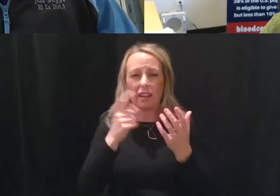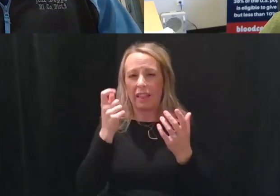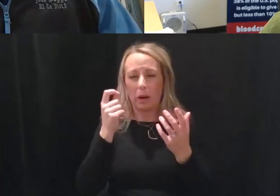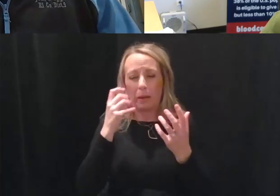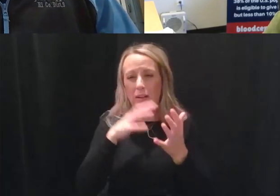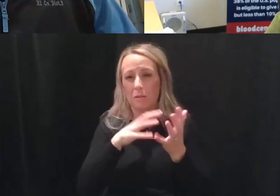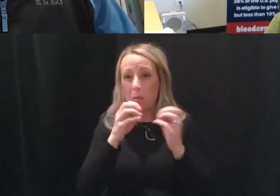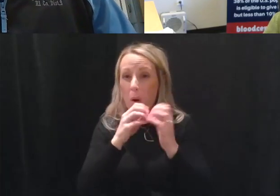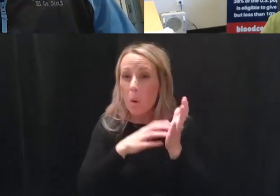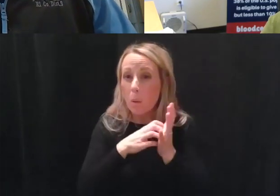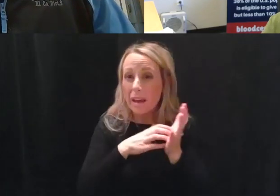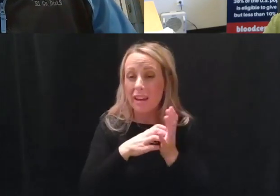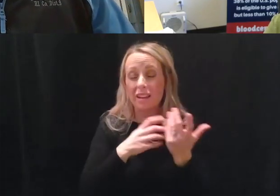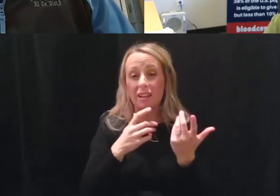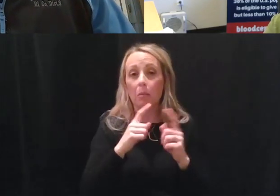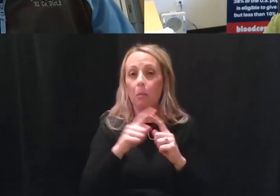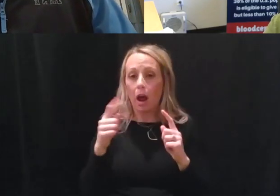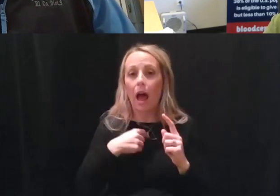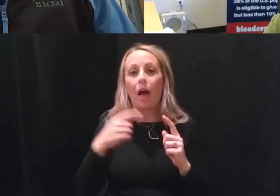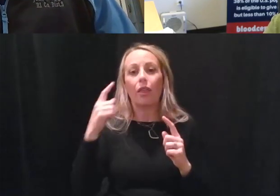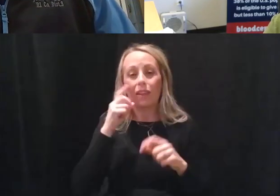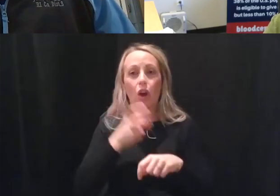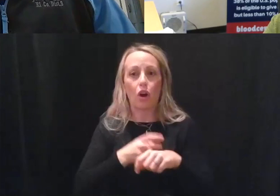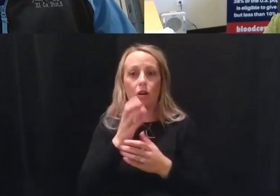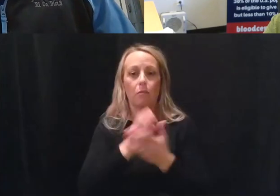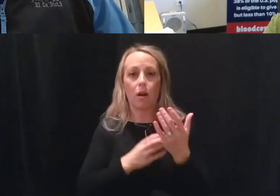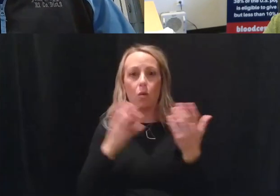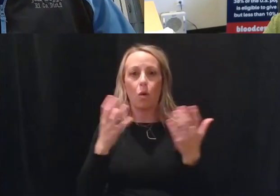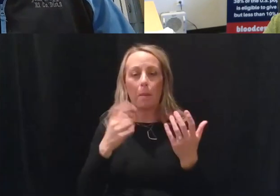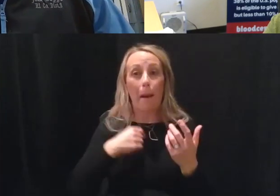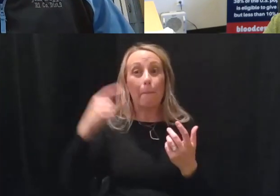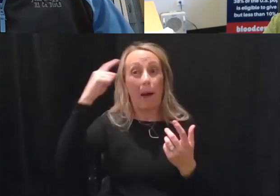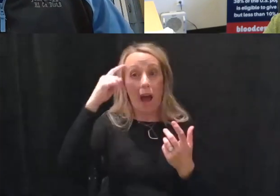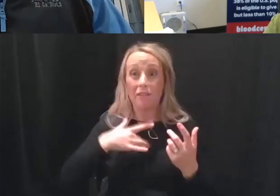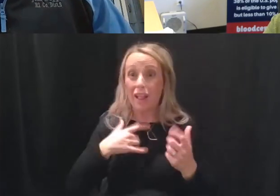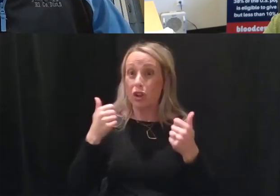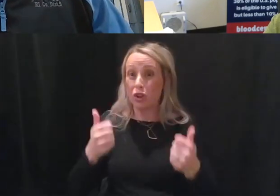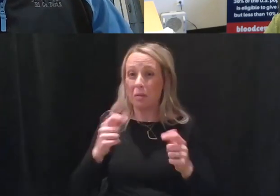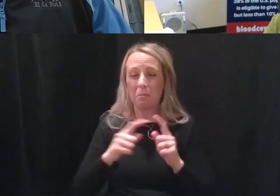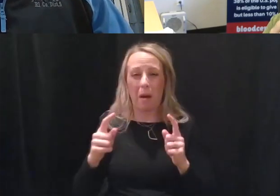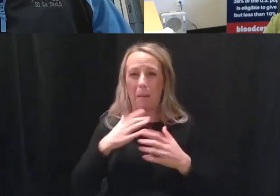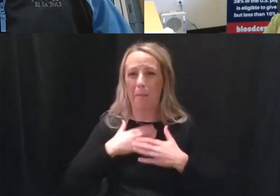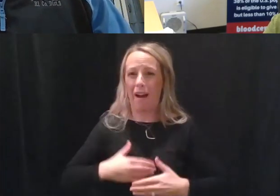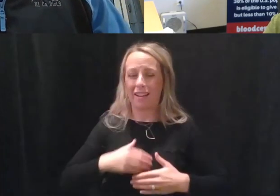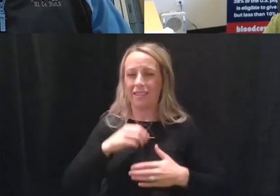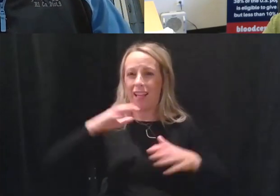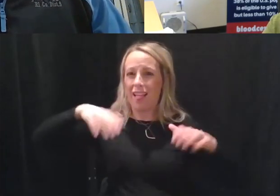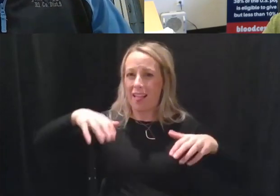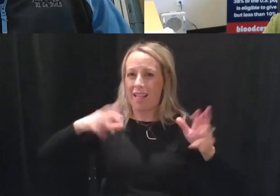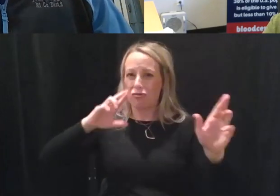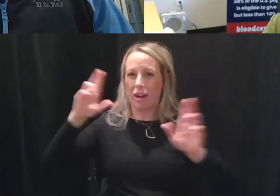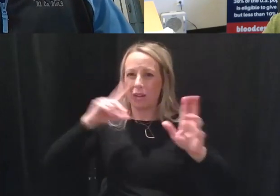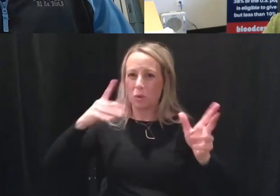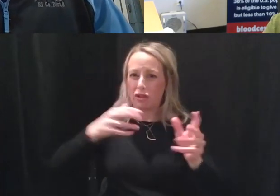happened. I think the hard part is my mind thinks I'm okay, but the body is not ready to catch up. I'm still fighting